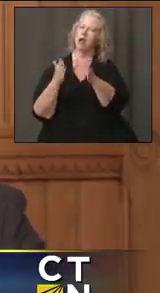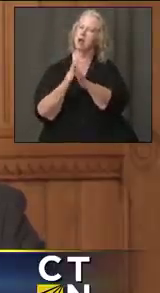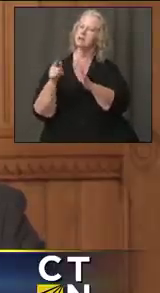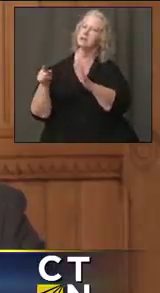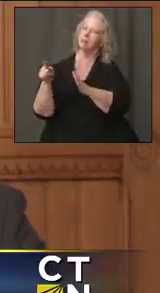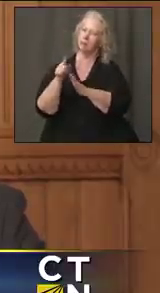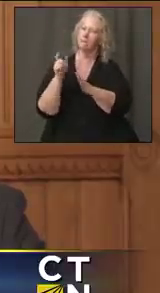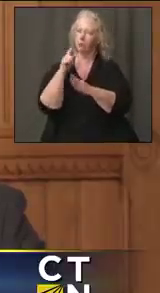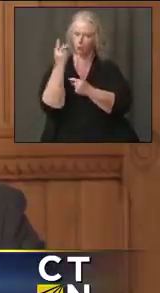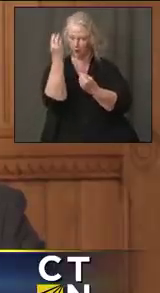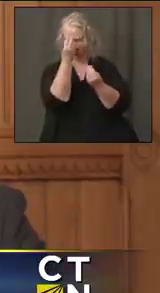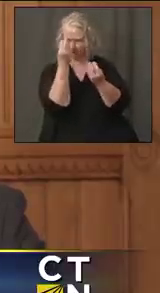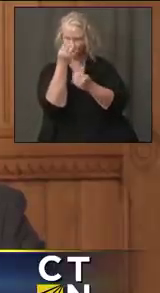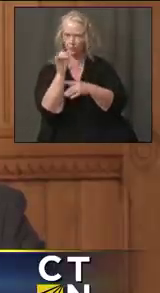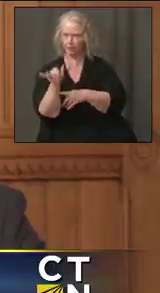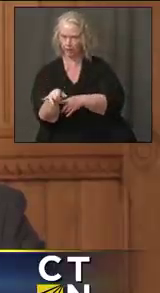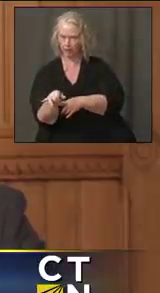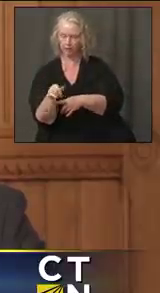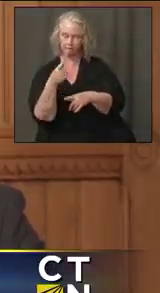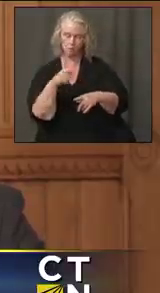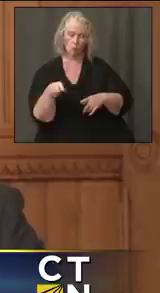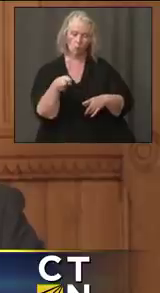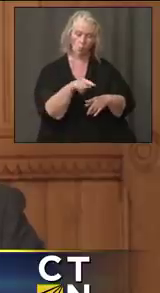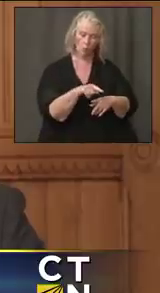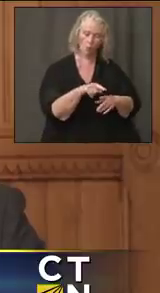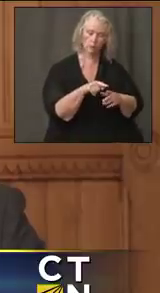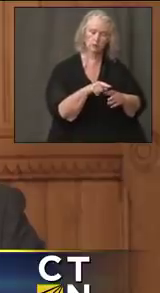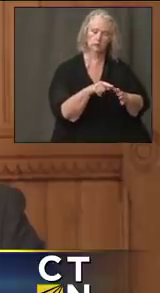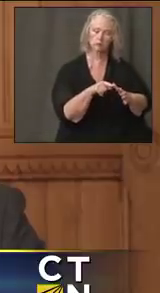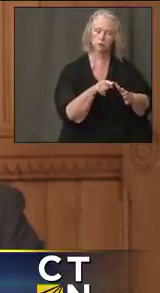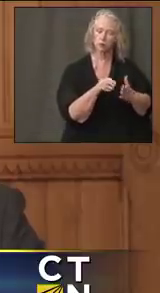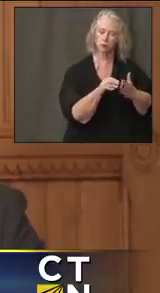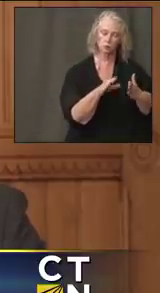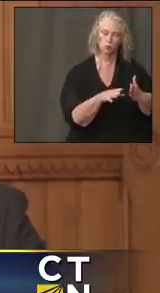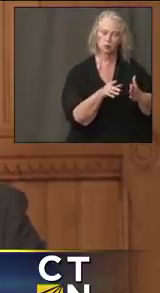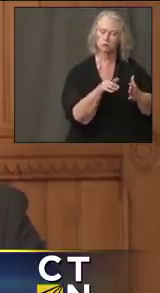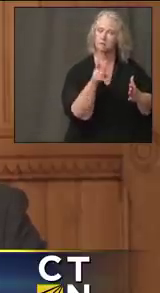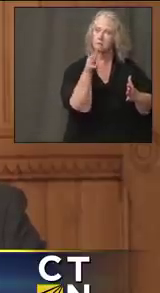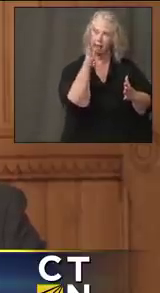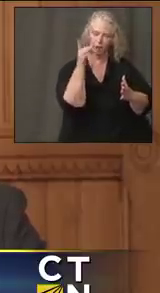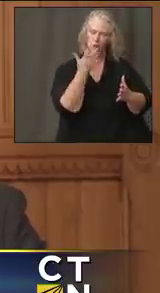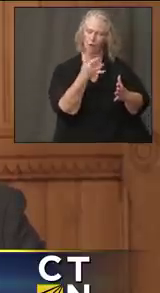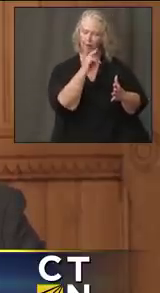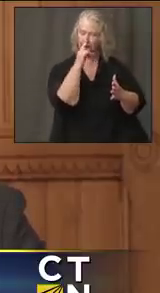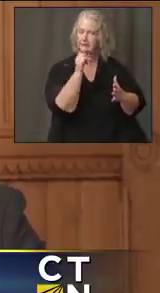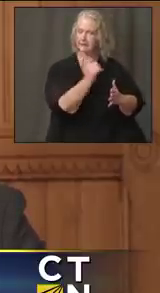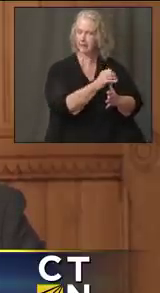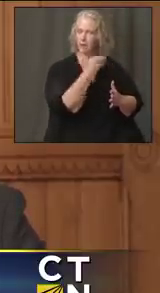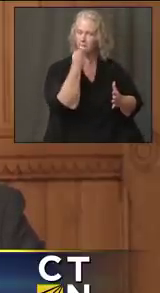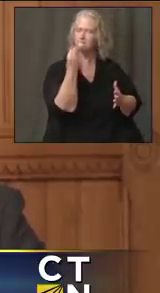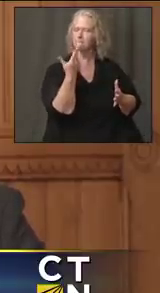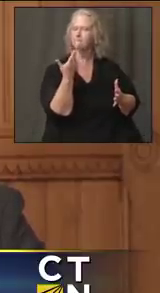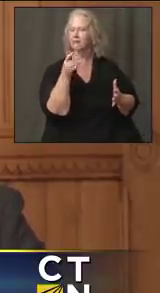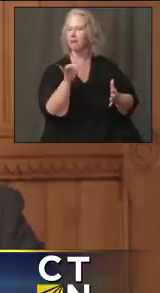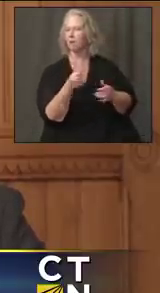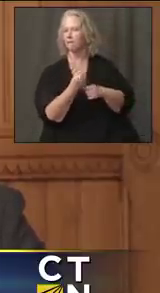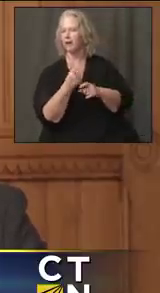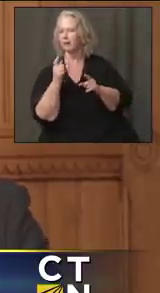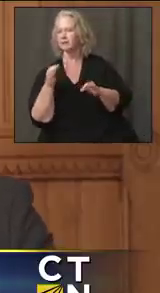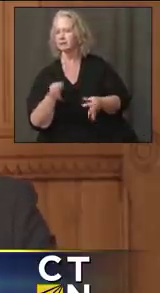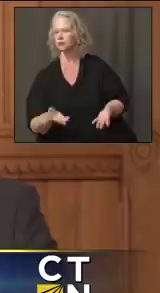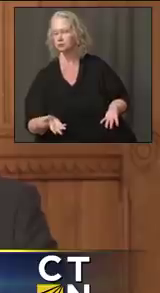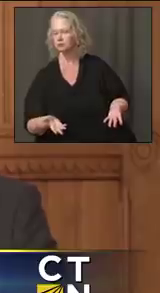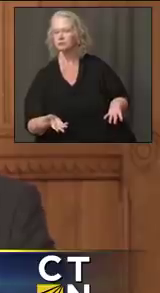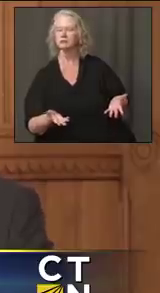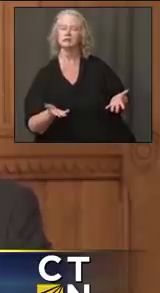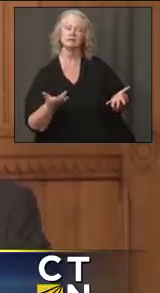incorporates distance learning for those students whose parents choose not to send their children. But depending on the numbers, it could be that